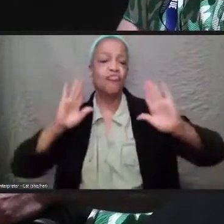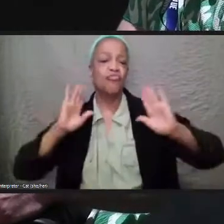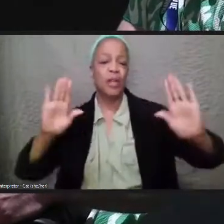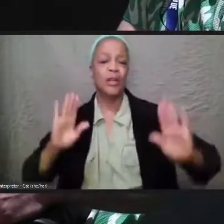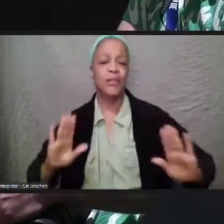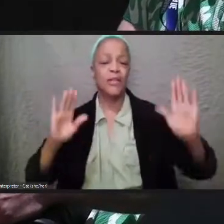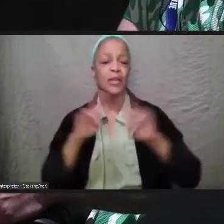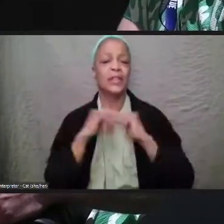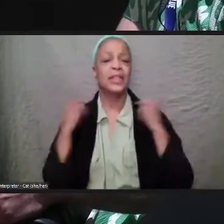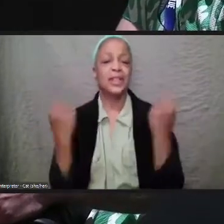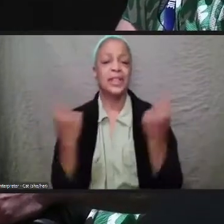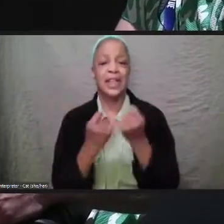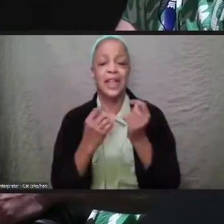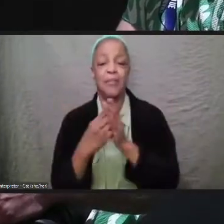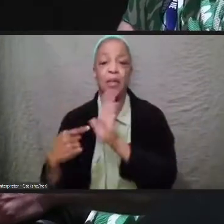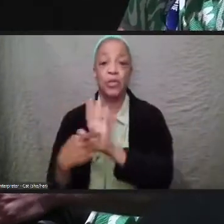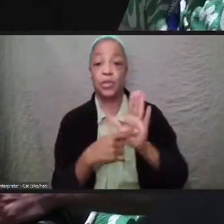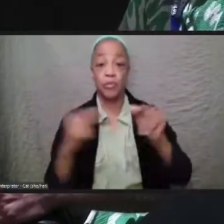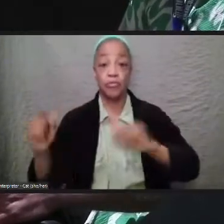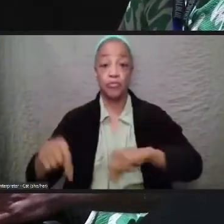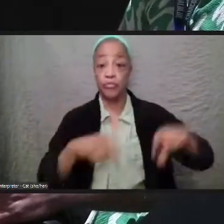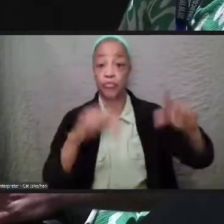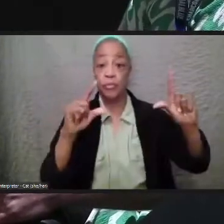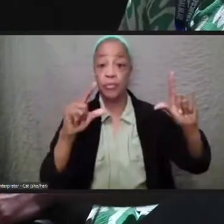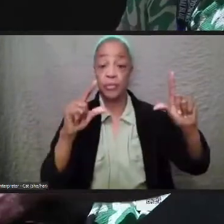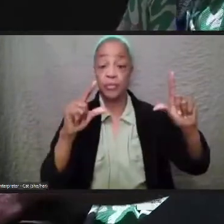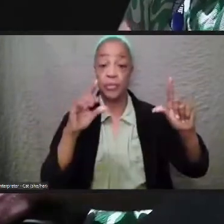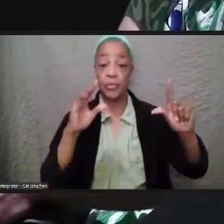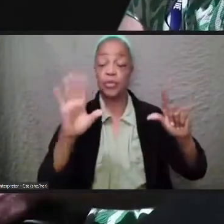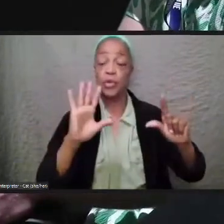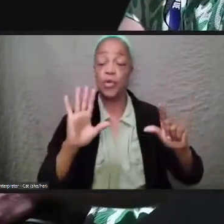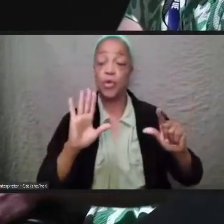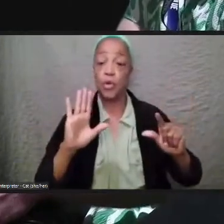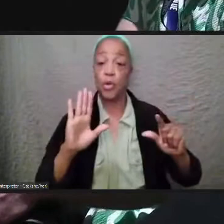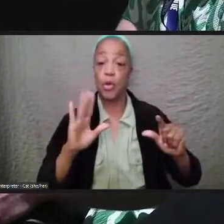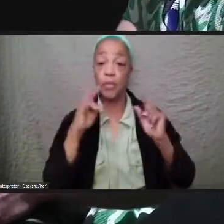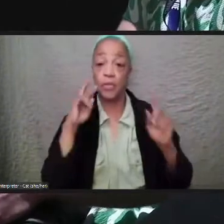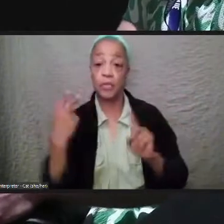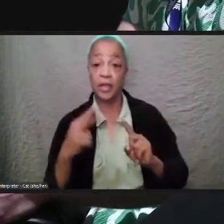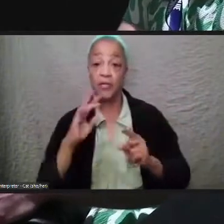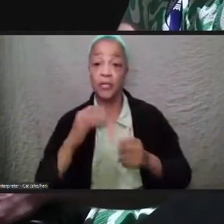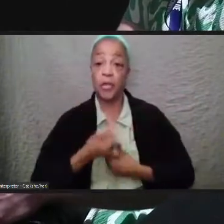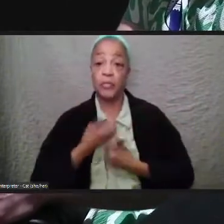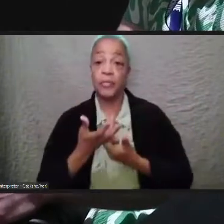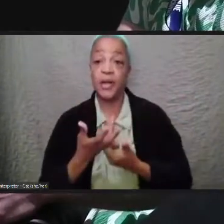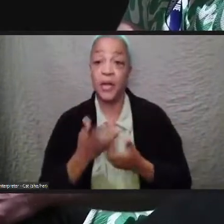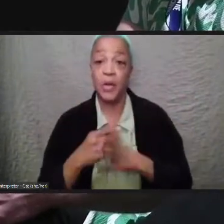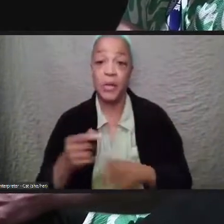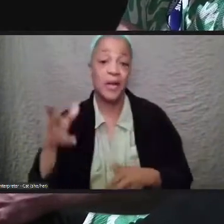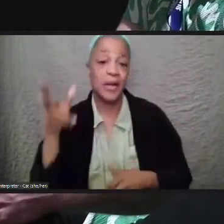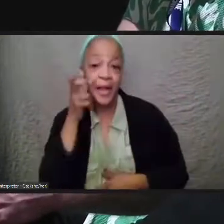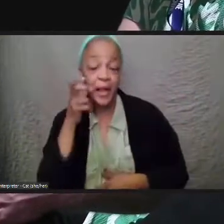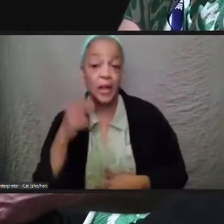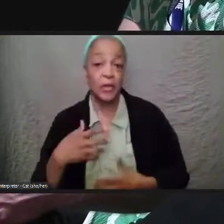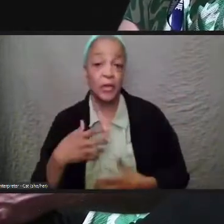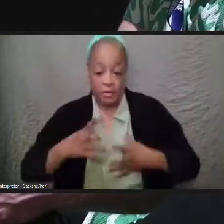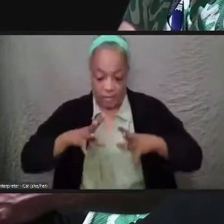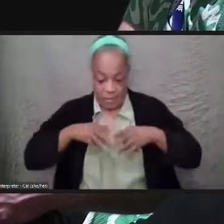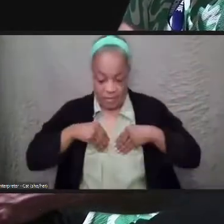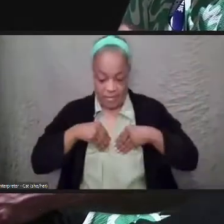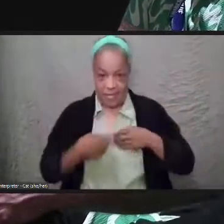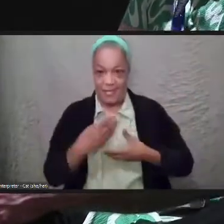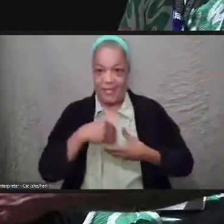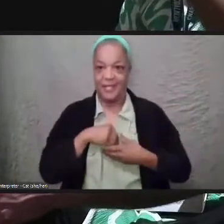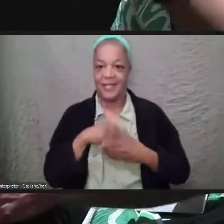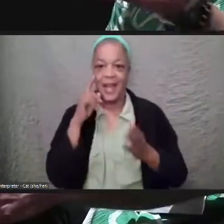be displaying those definitions, so your voices and your perspectives are heard and received and valued in this conversation as